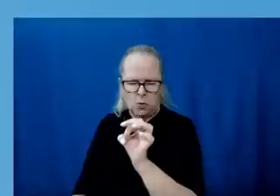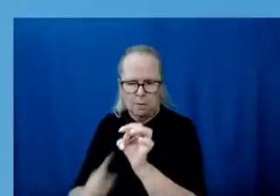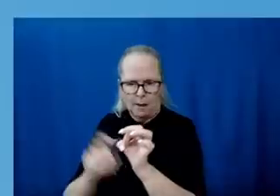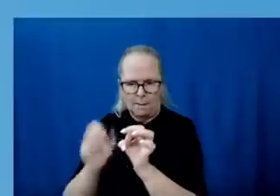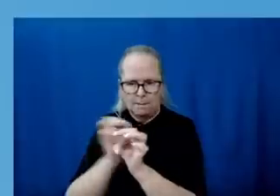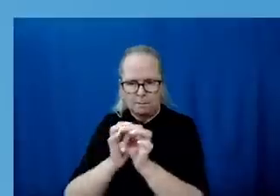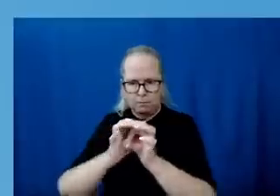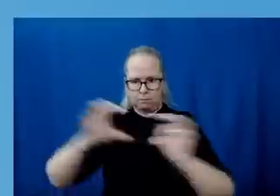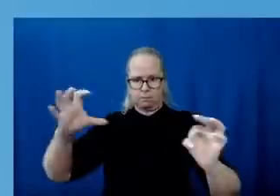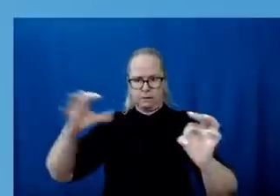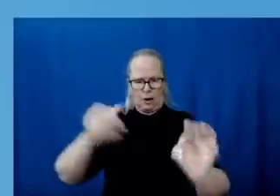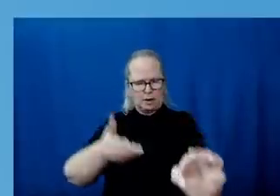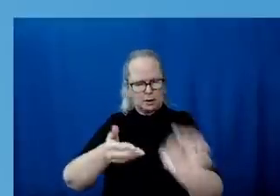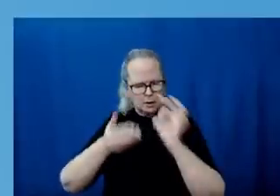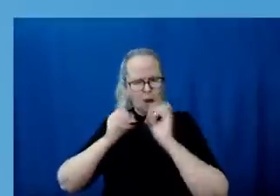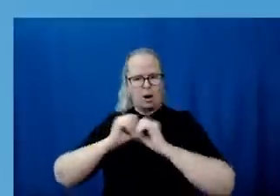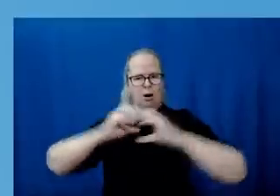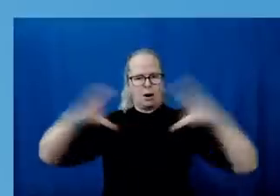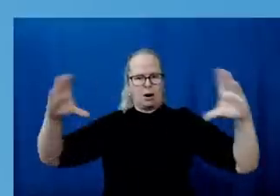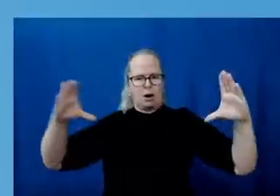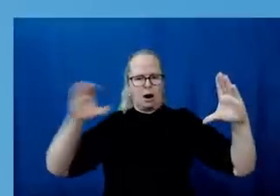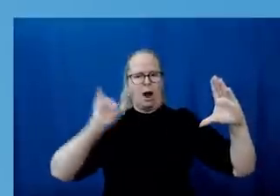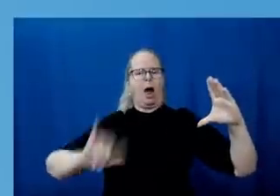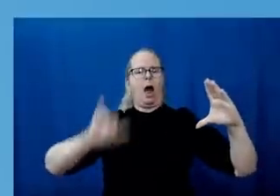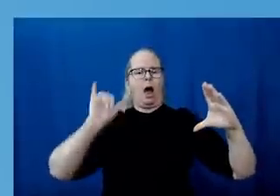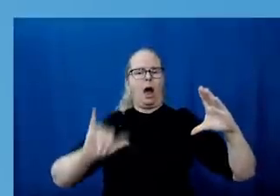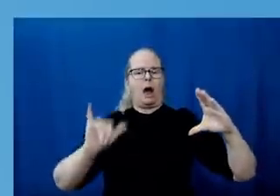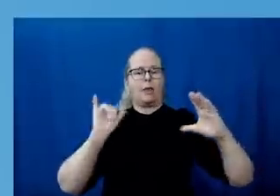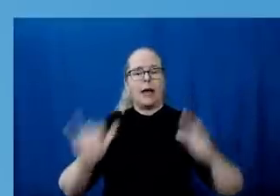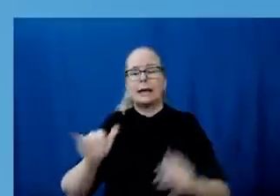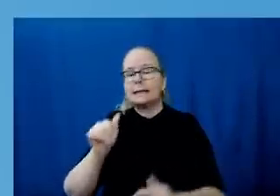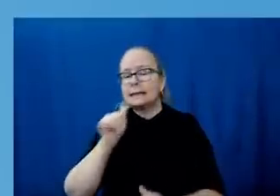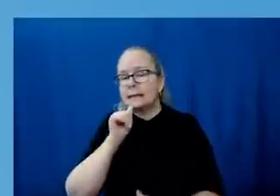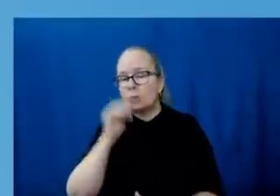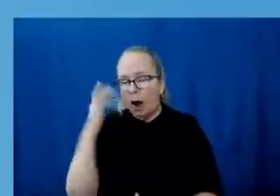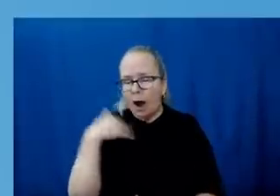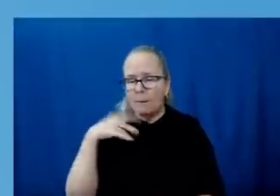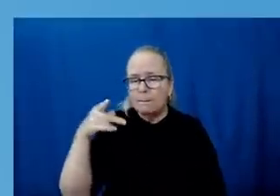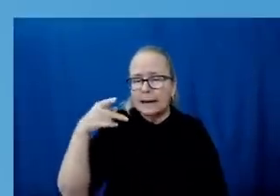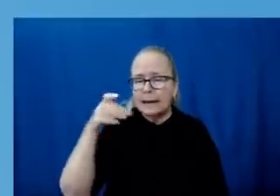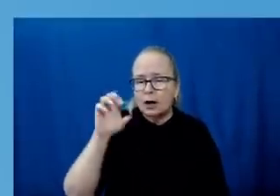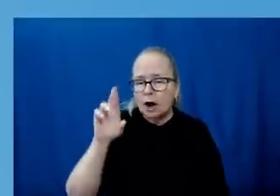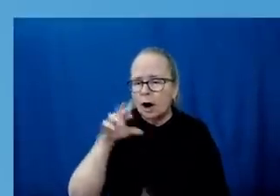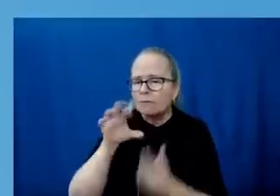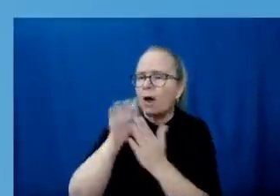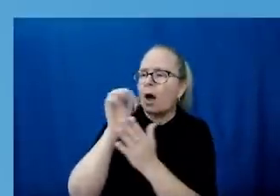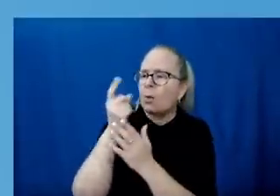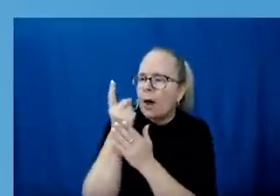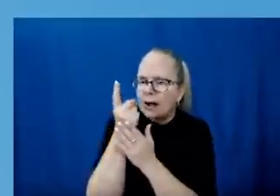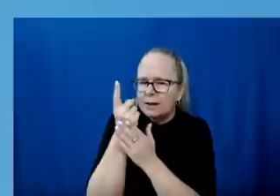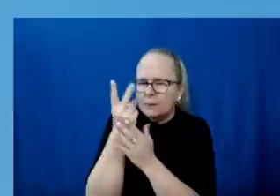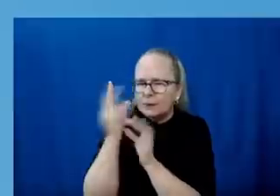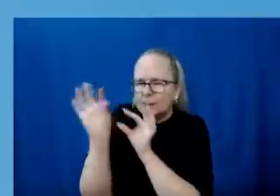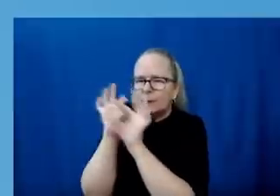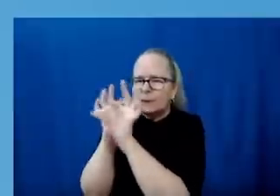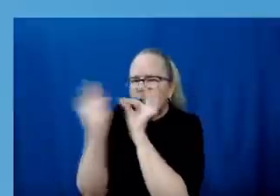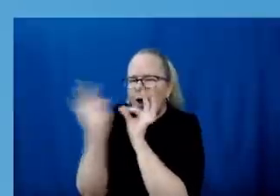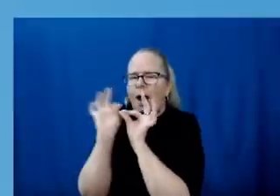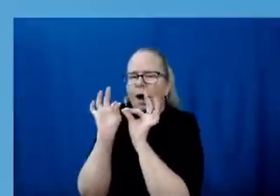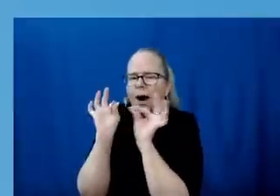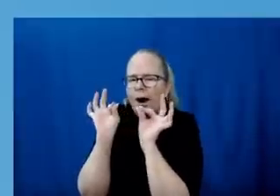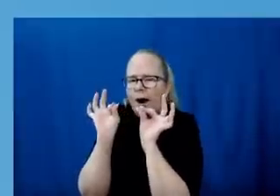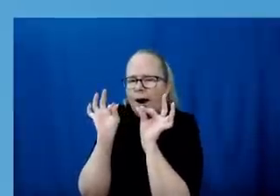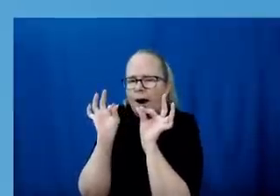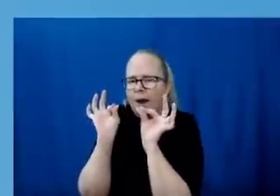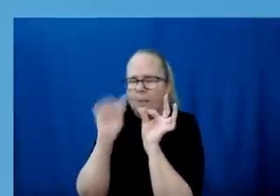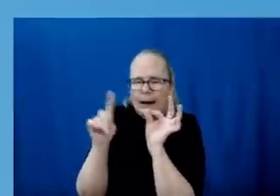can actually detect it, right? That's the whole secret of PCR is you take something that's like one or two copies or how, you know, very few